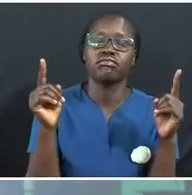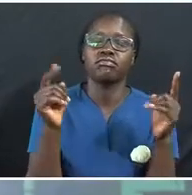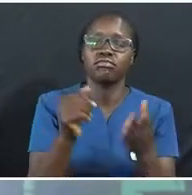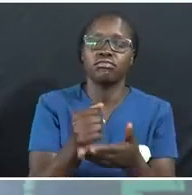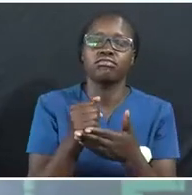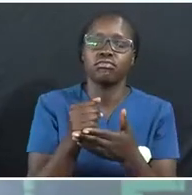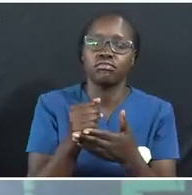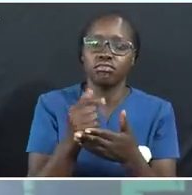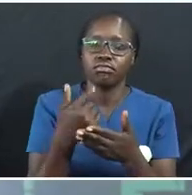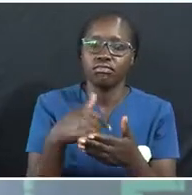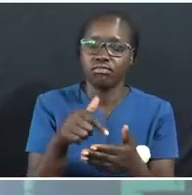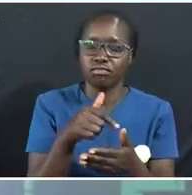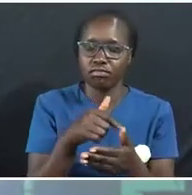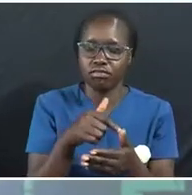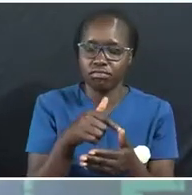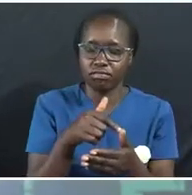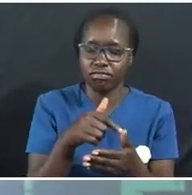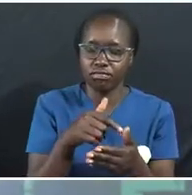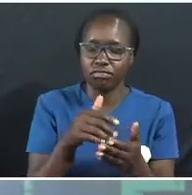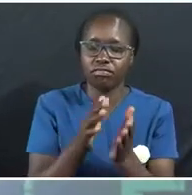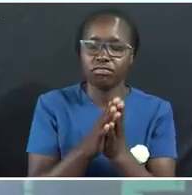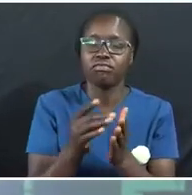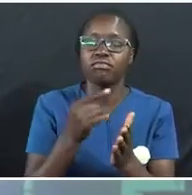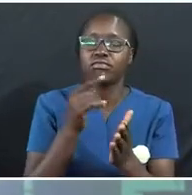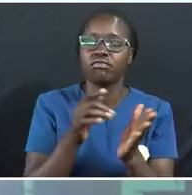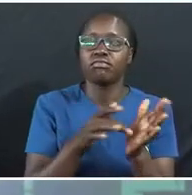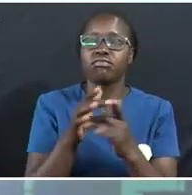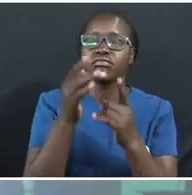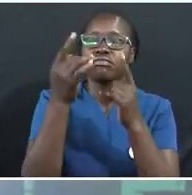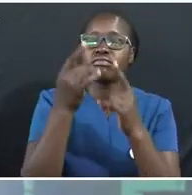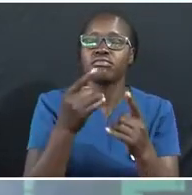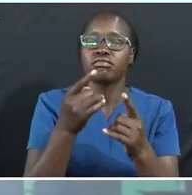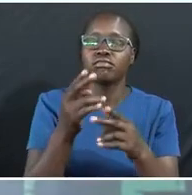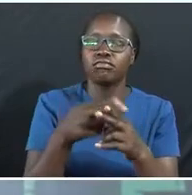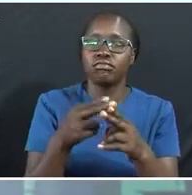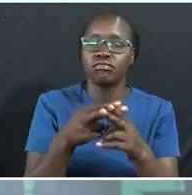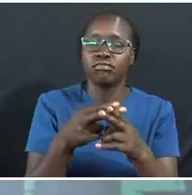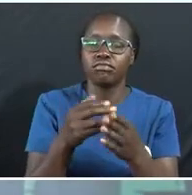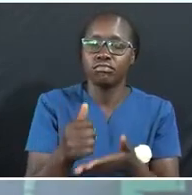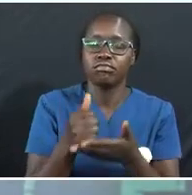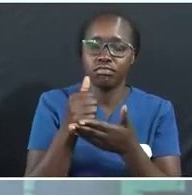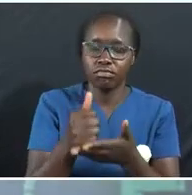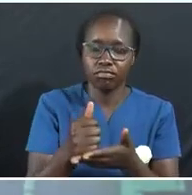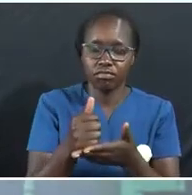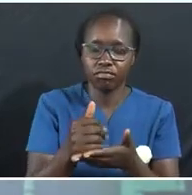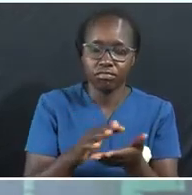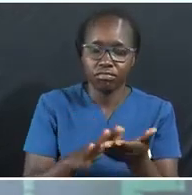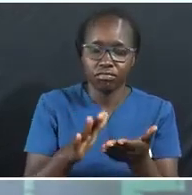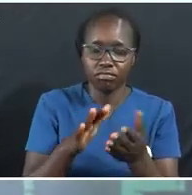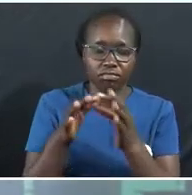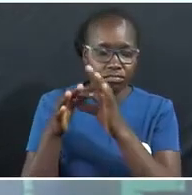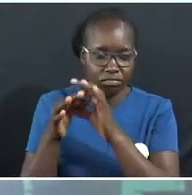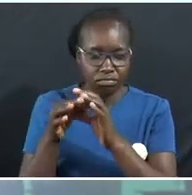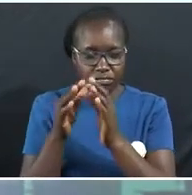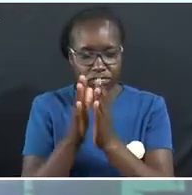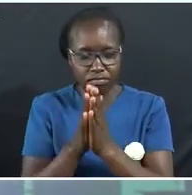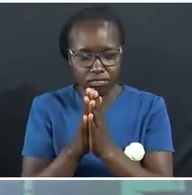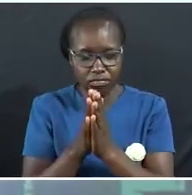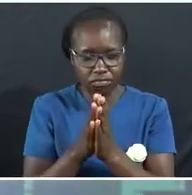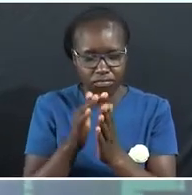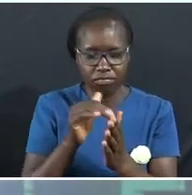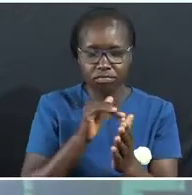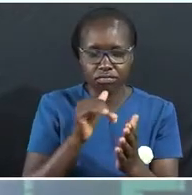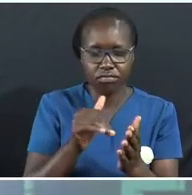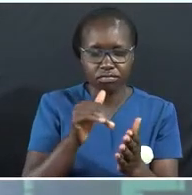Help us that we may tell others Jesus is coming soon. Help us that we may place the great controversy book in the hands of